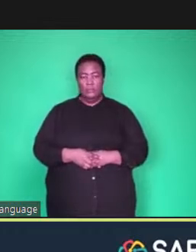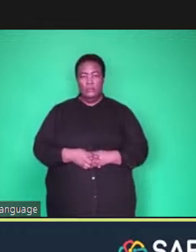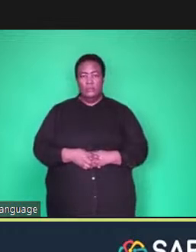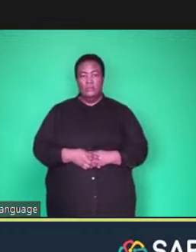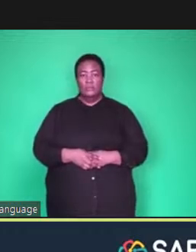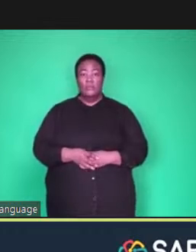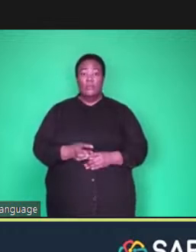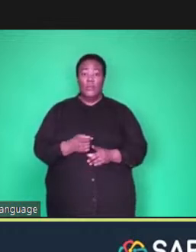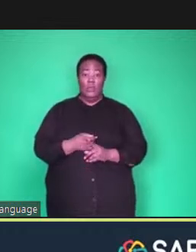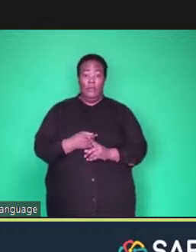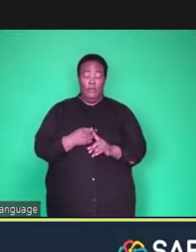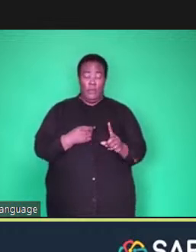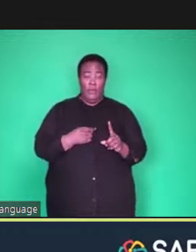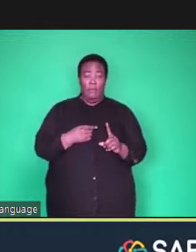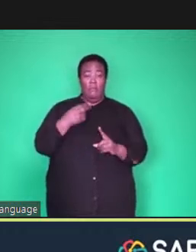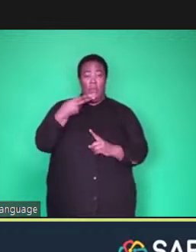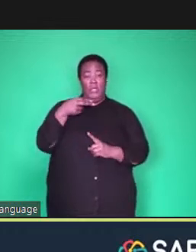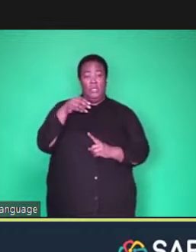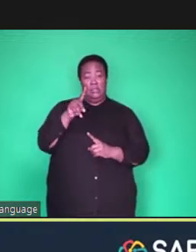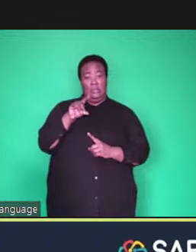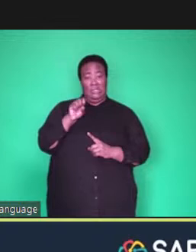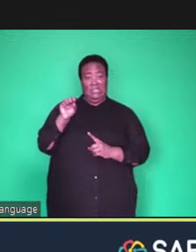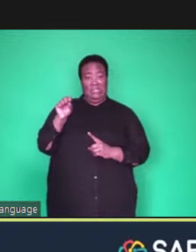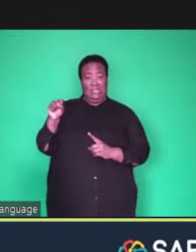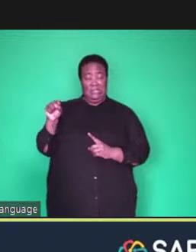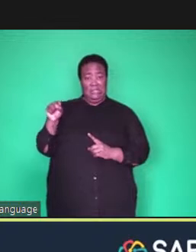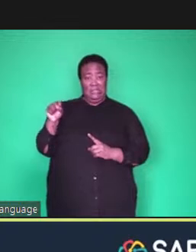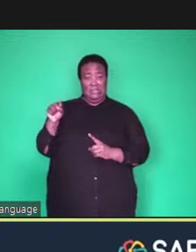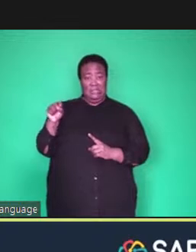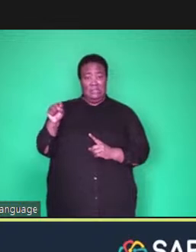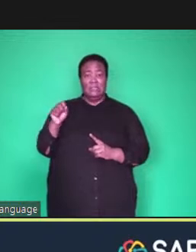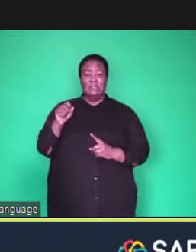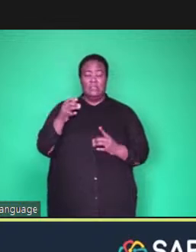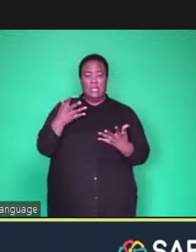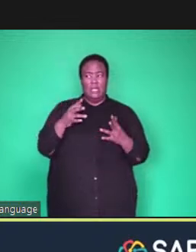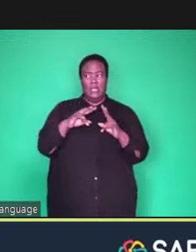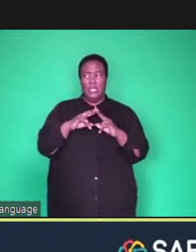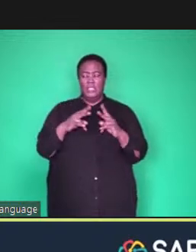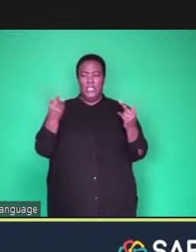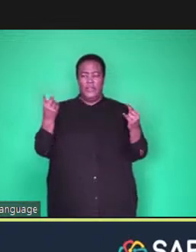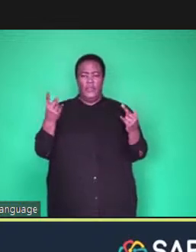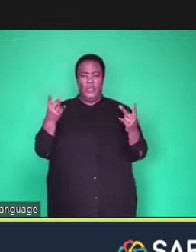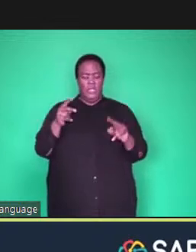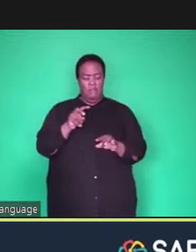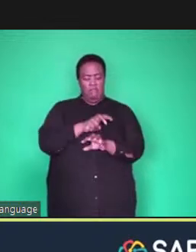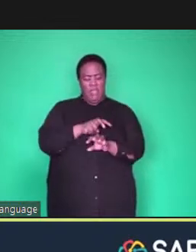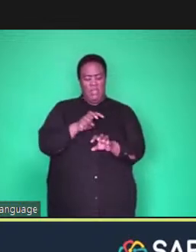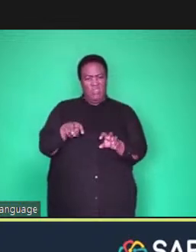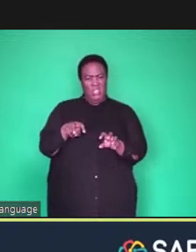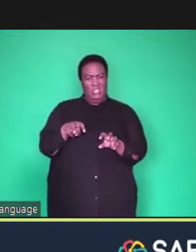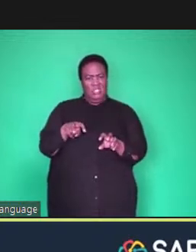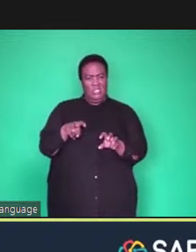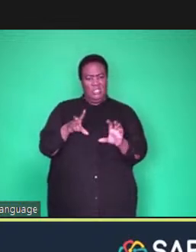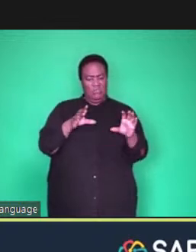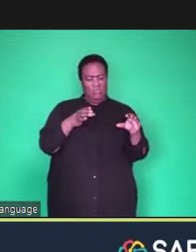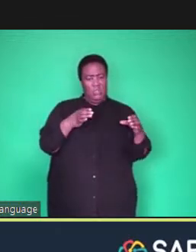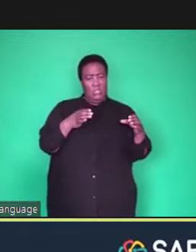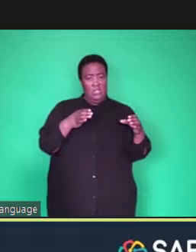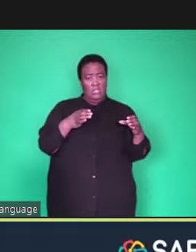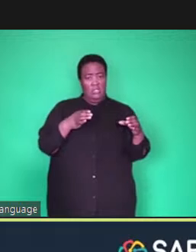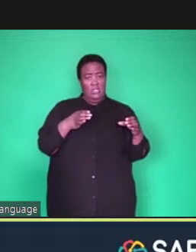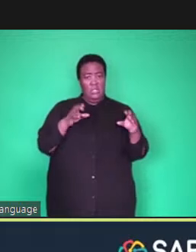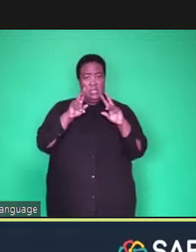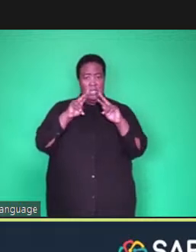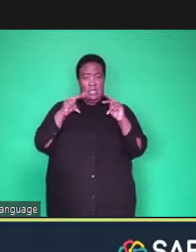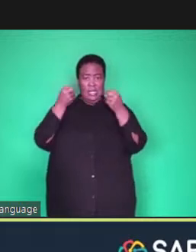From the Agincourt HDSS, they have a different migration categorization than in the national